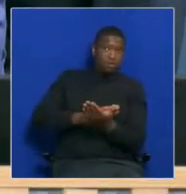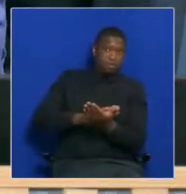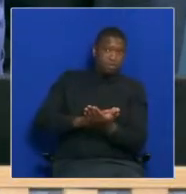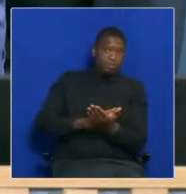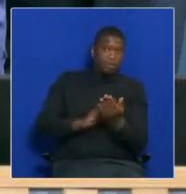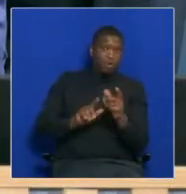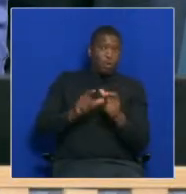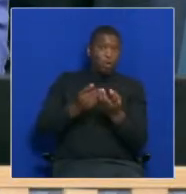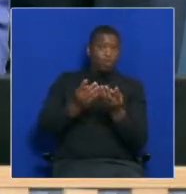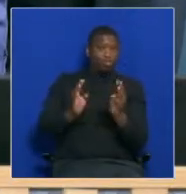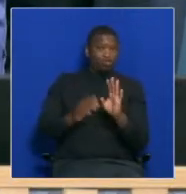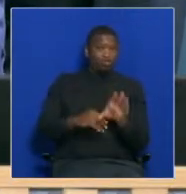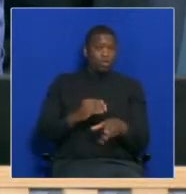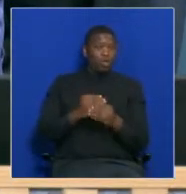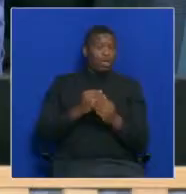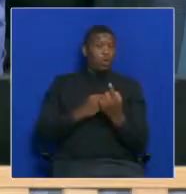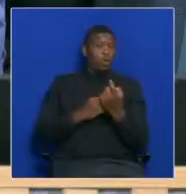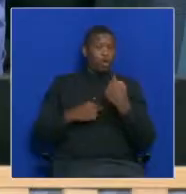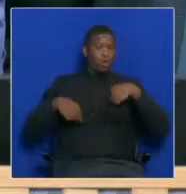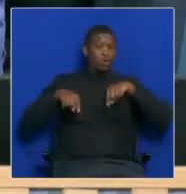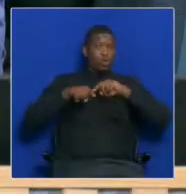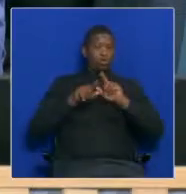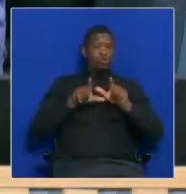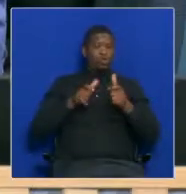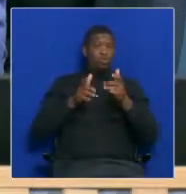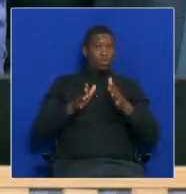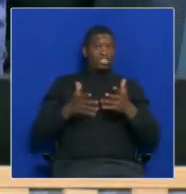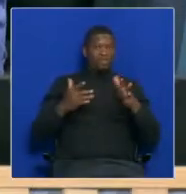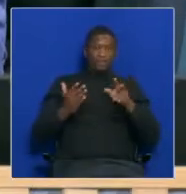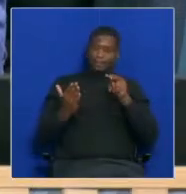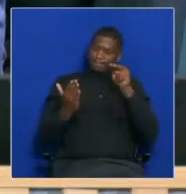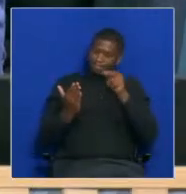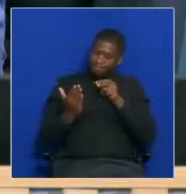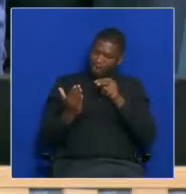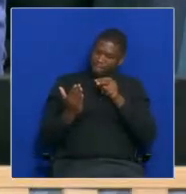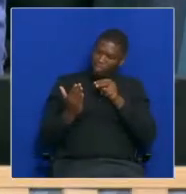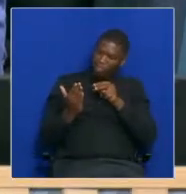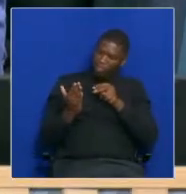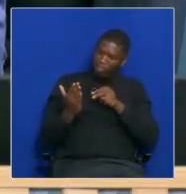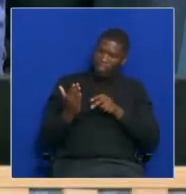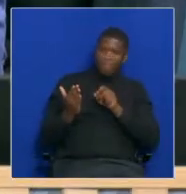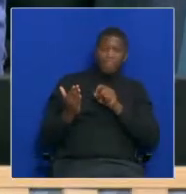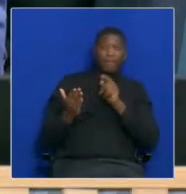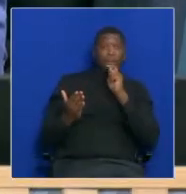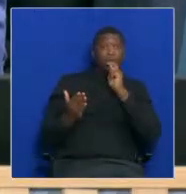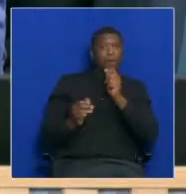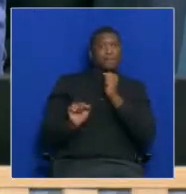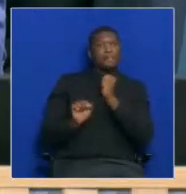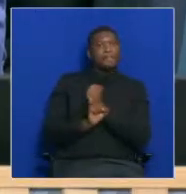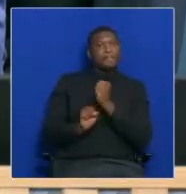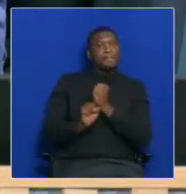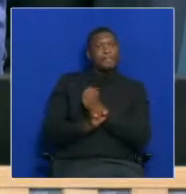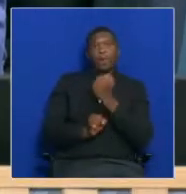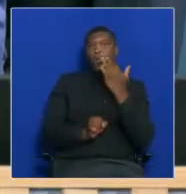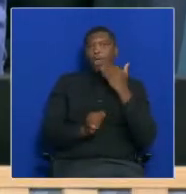the one that we as commissioners have been looking at was only created after October